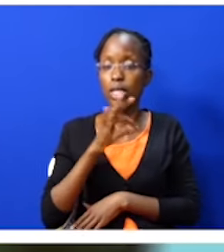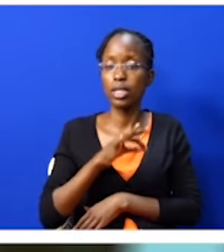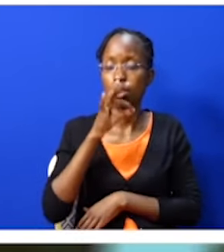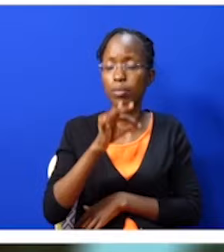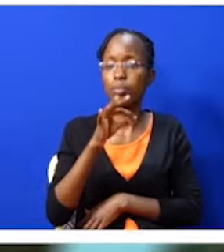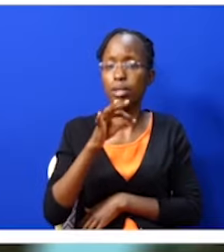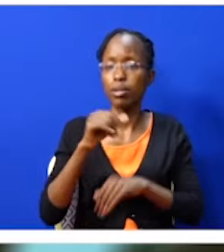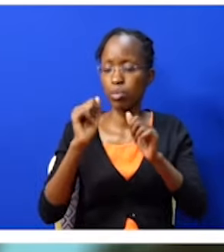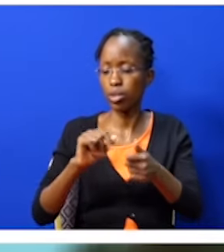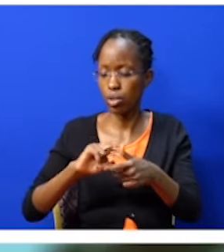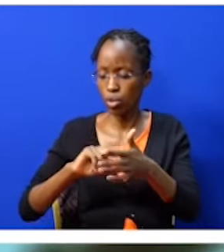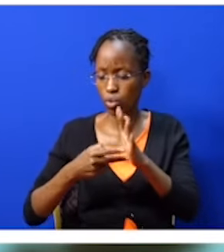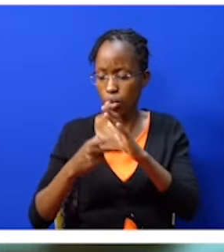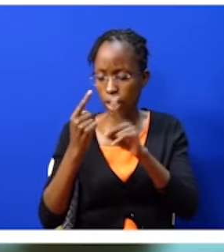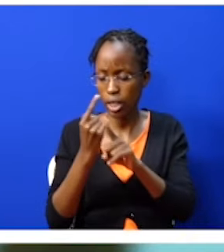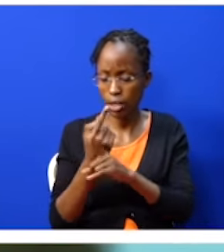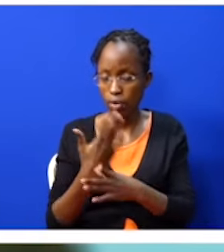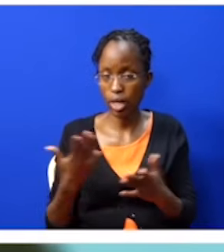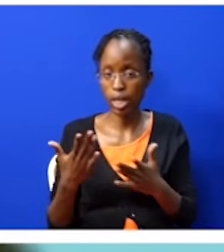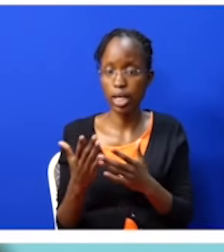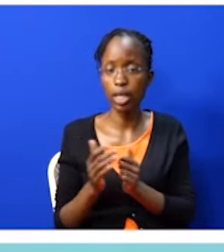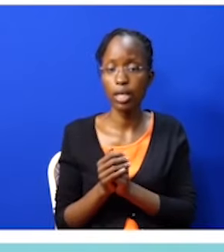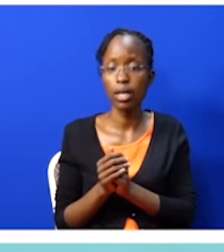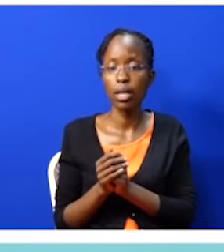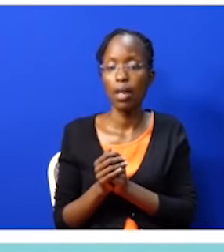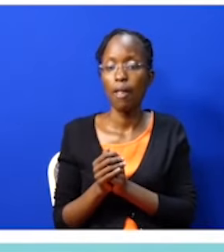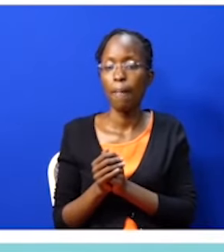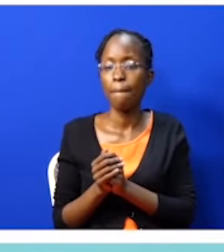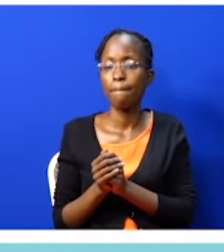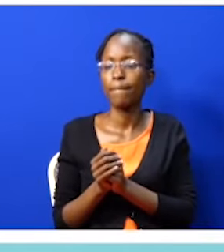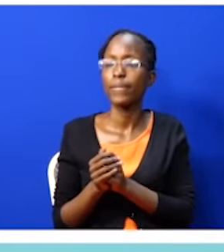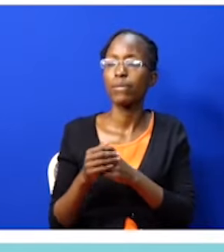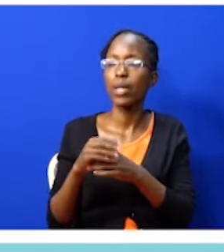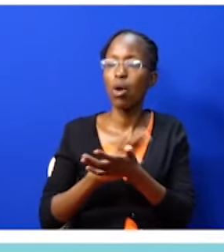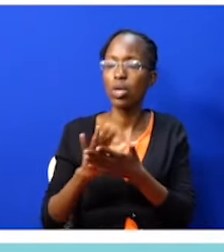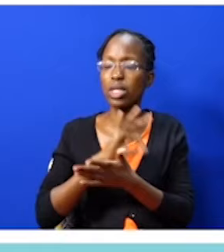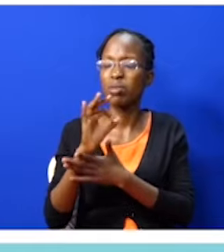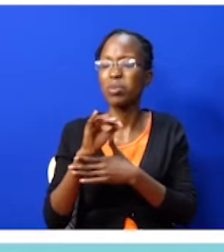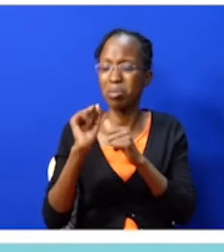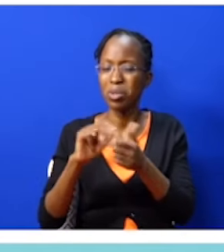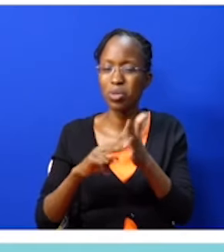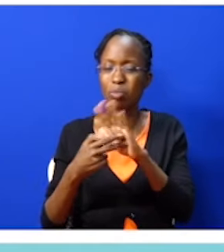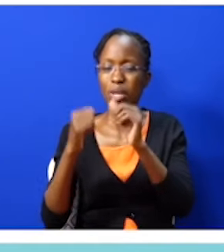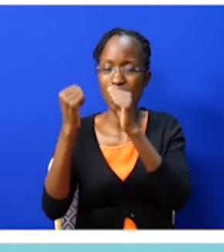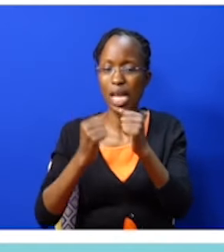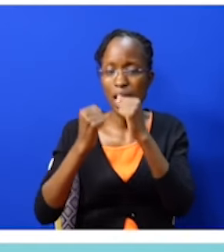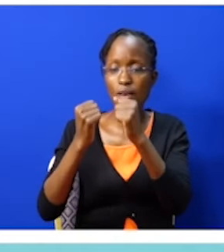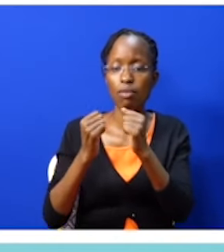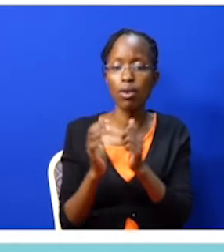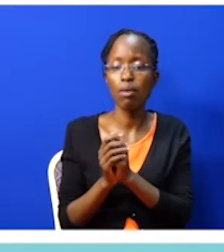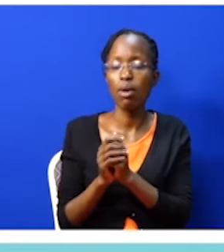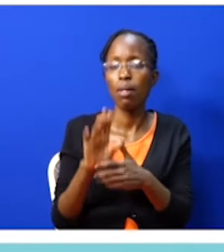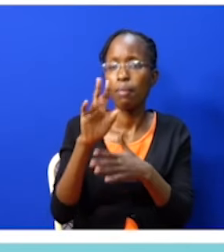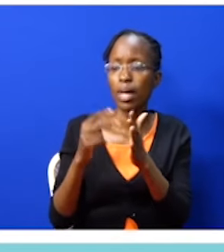to a number of different things, but what they all have in common is energy. Energy, how so? So there's an invisible energy that makes the